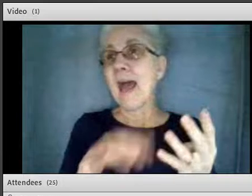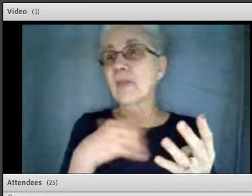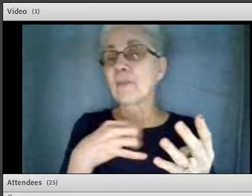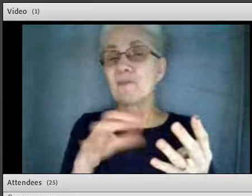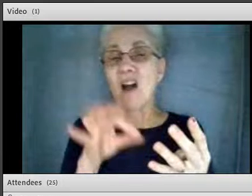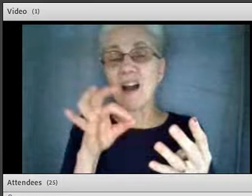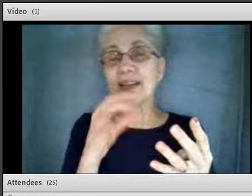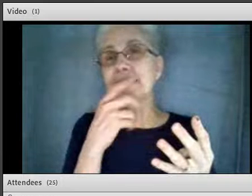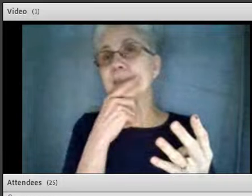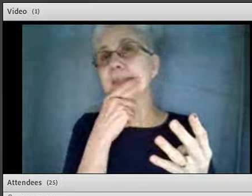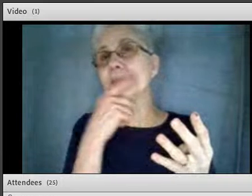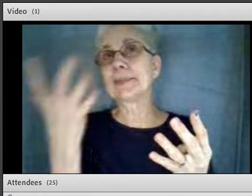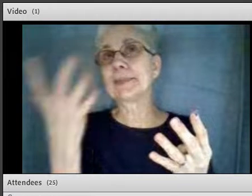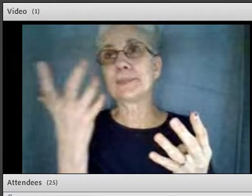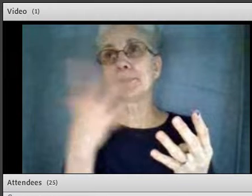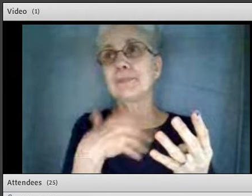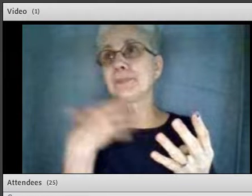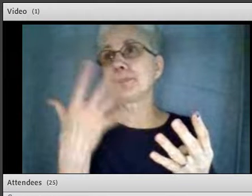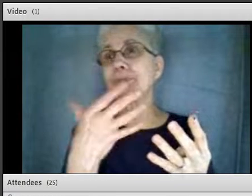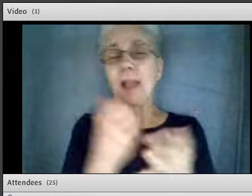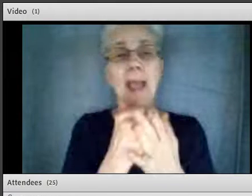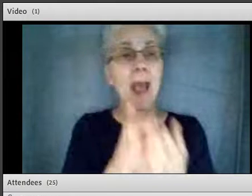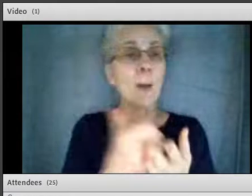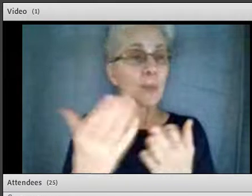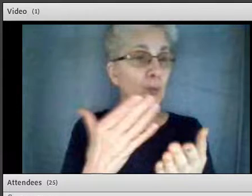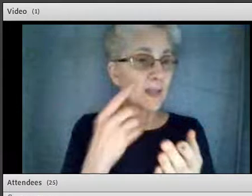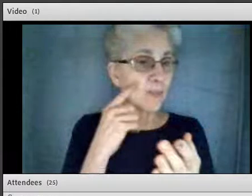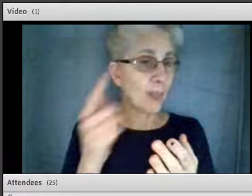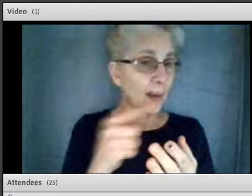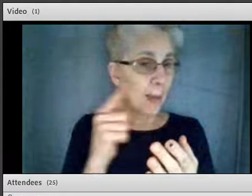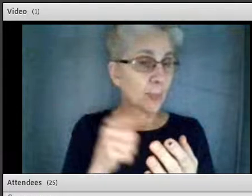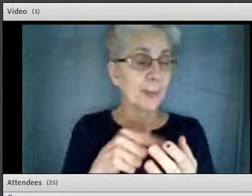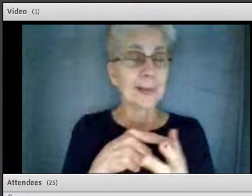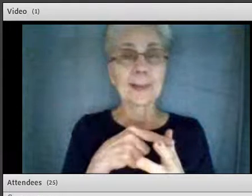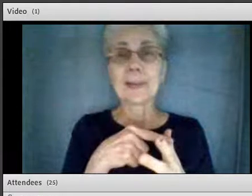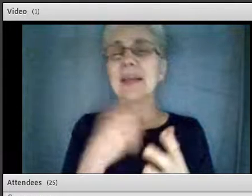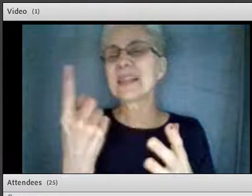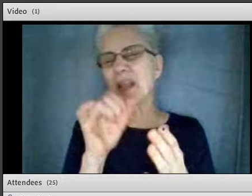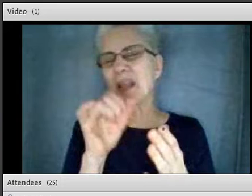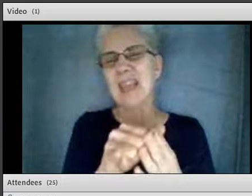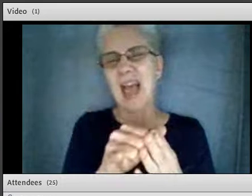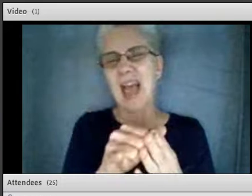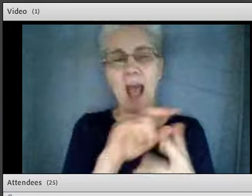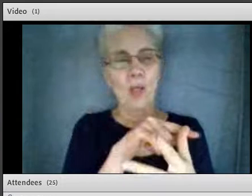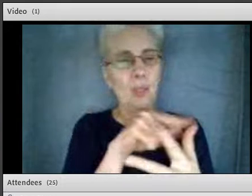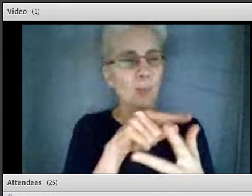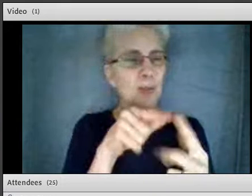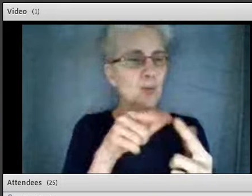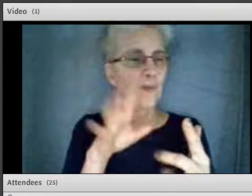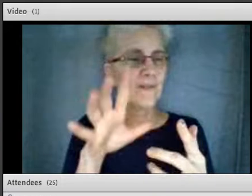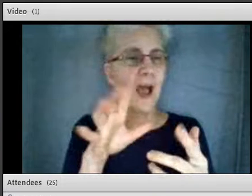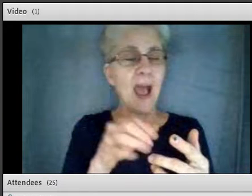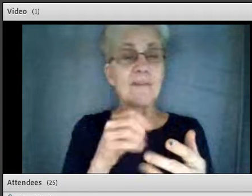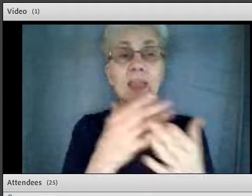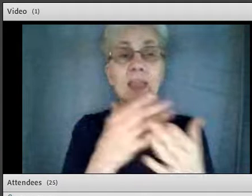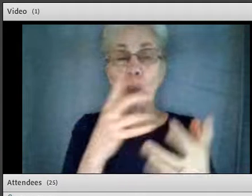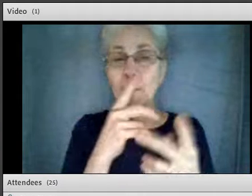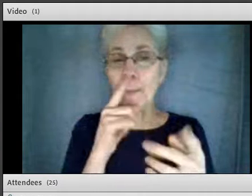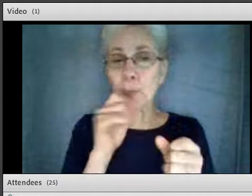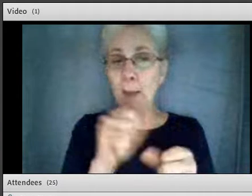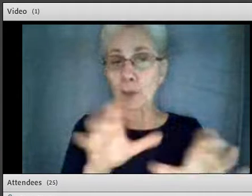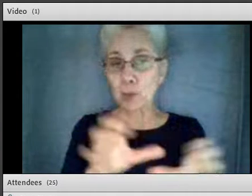the help services for the library, something like that. The 3 to 5 main things that you want people to do on your website, have them do it in front of